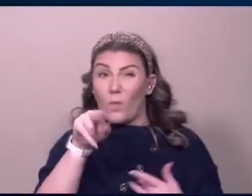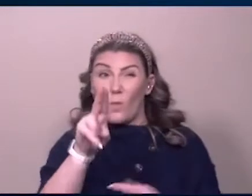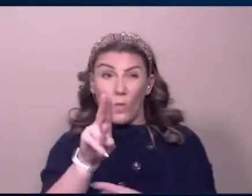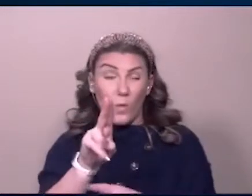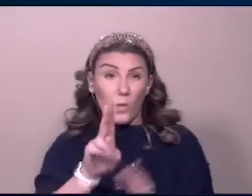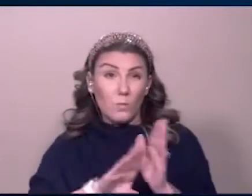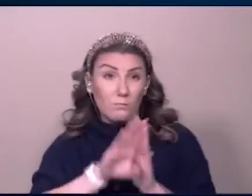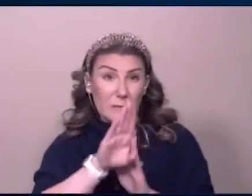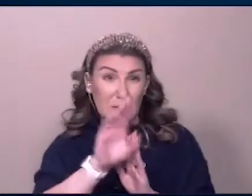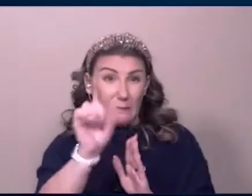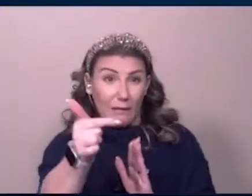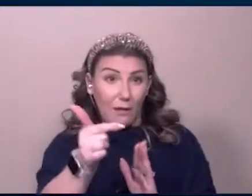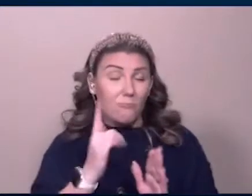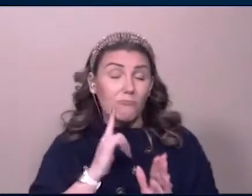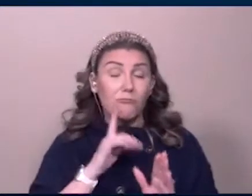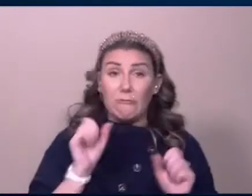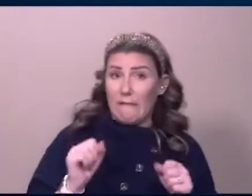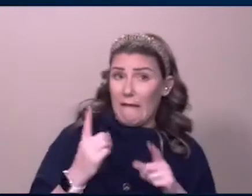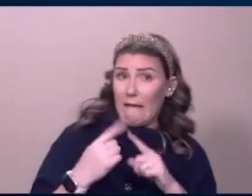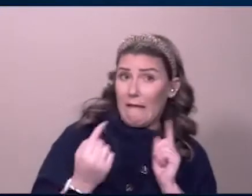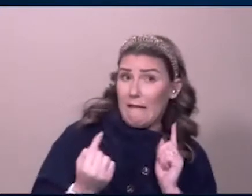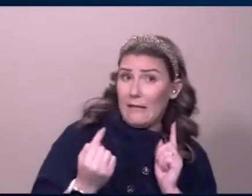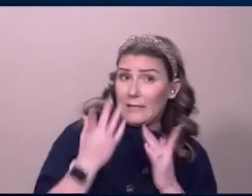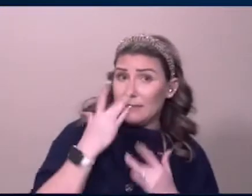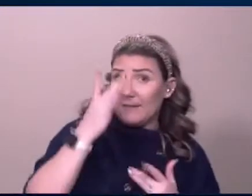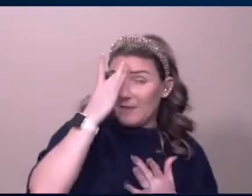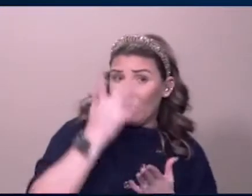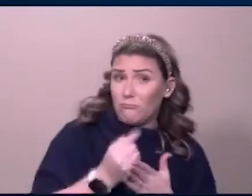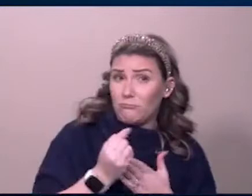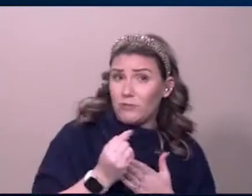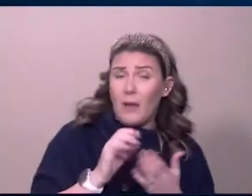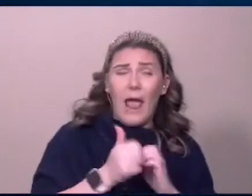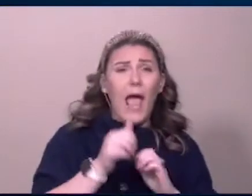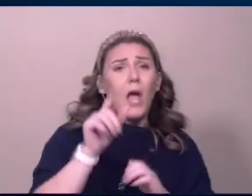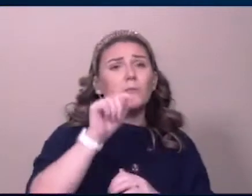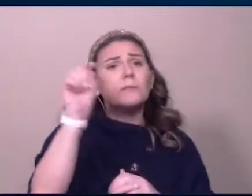we get antiviral treatments? Dr. Freelove, how are things in Topeka?